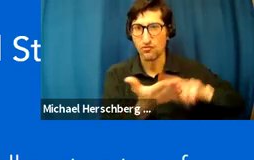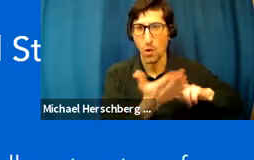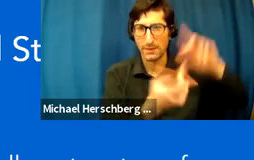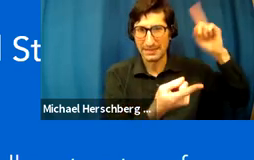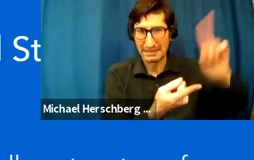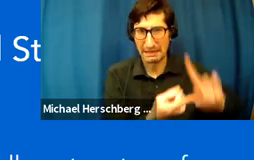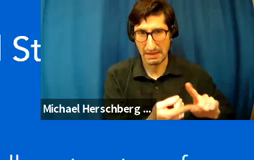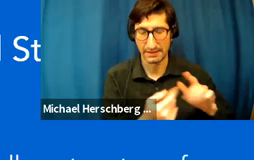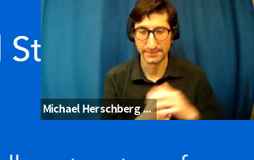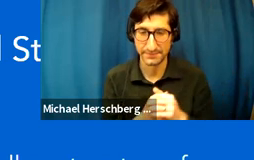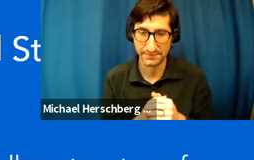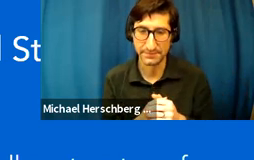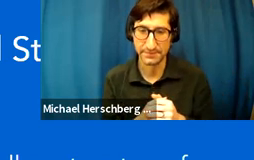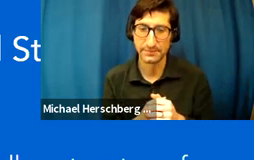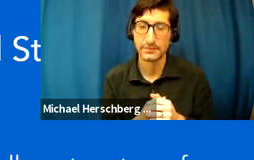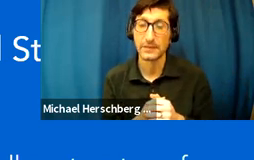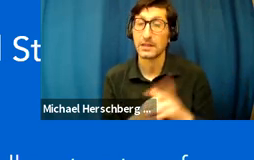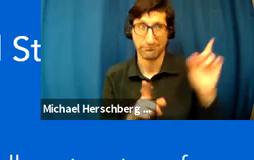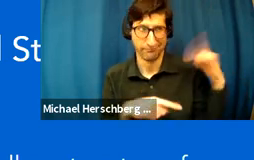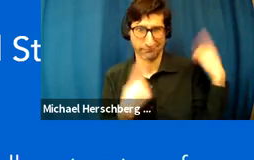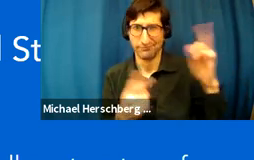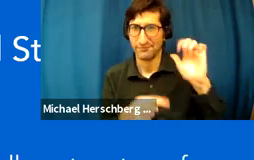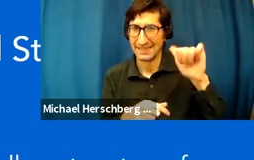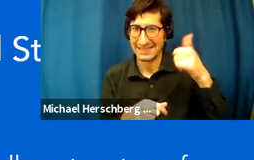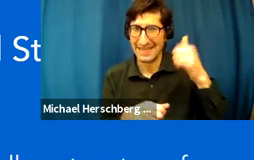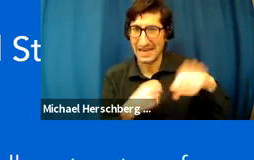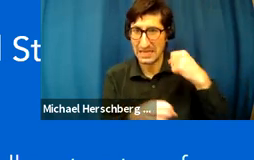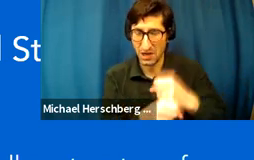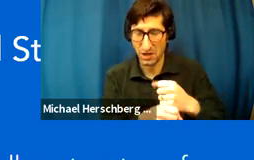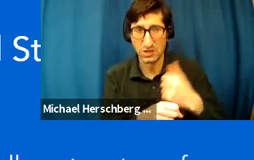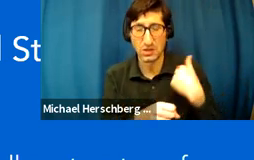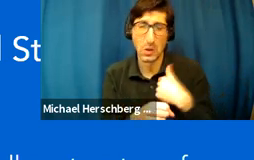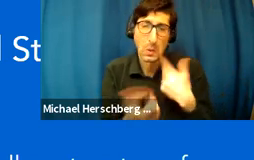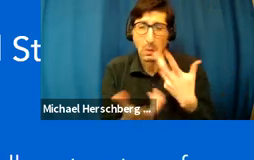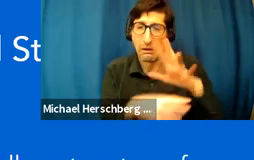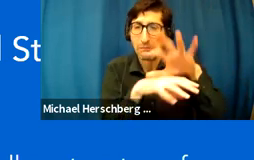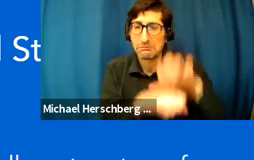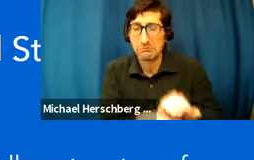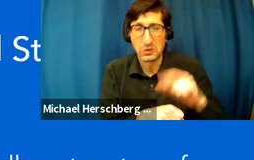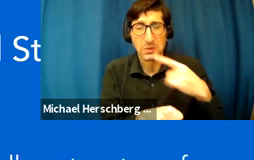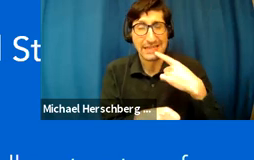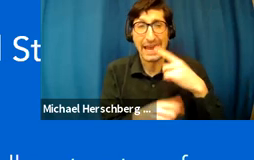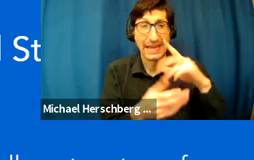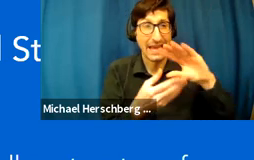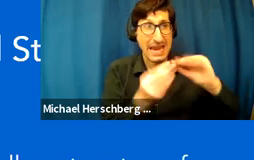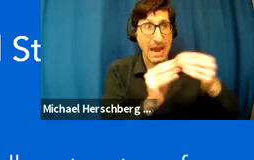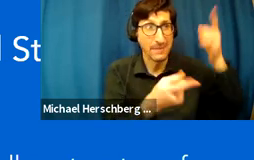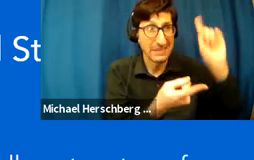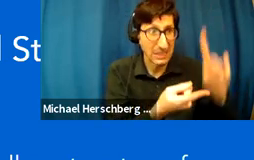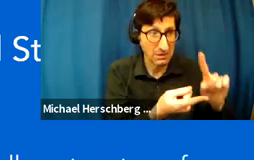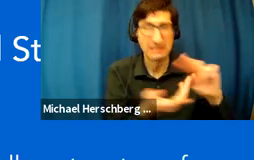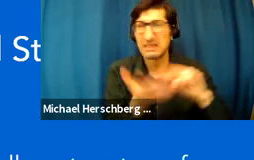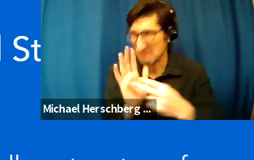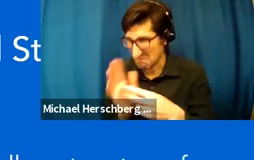experience. Over the last 10 years, we have become conditioned to immediately associate enrollment declines with